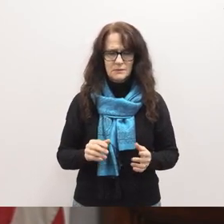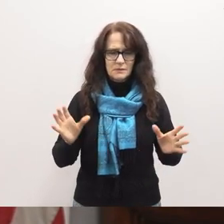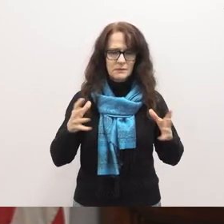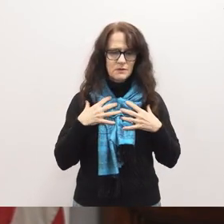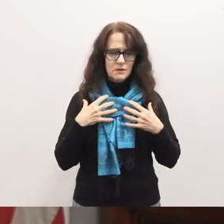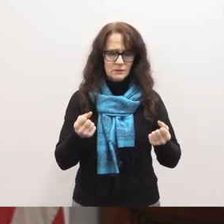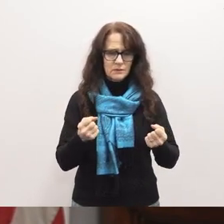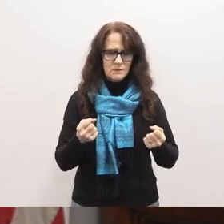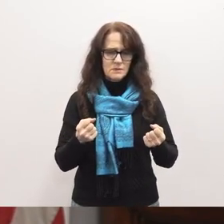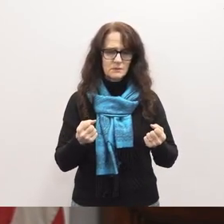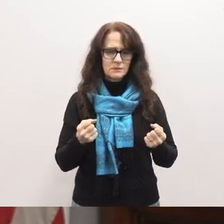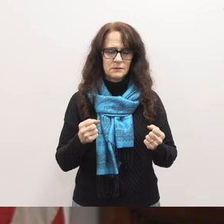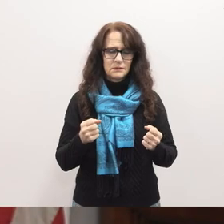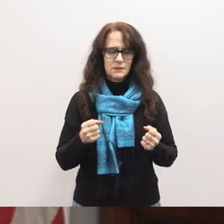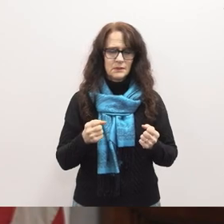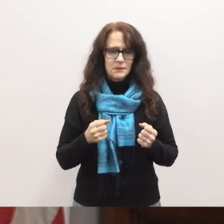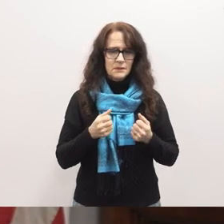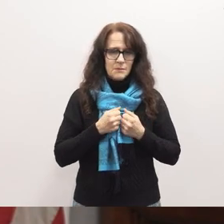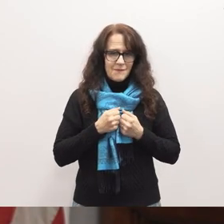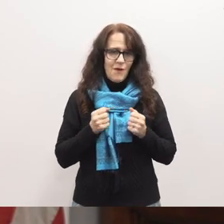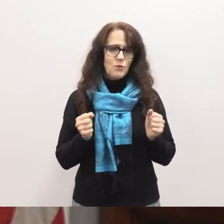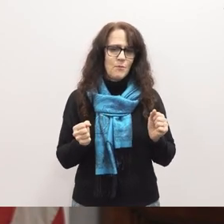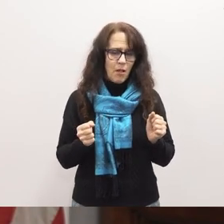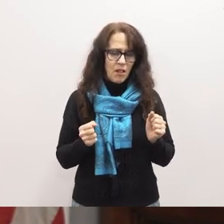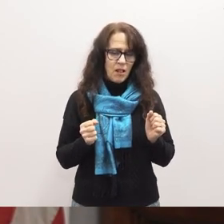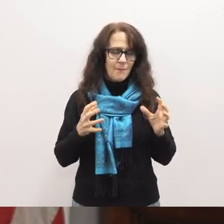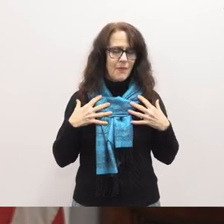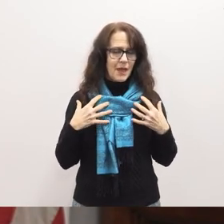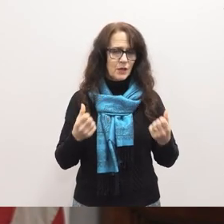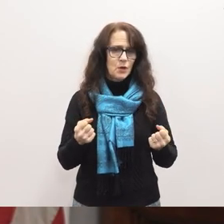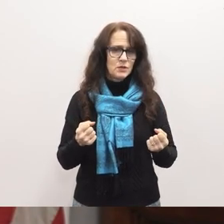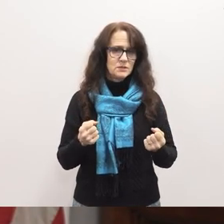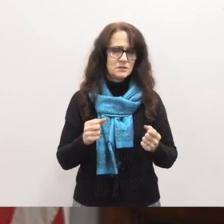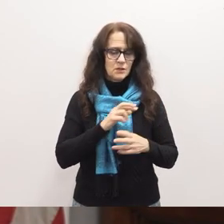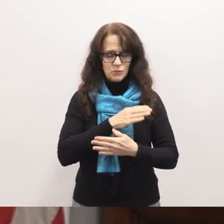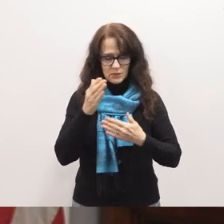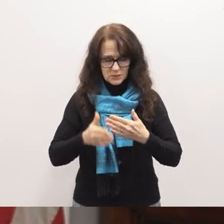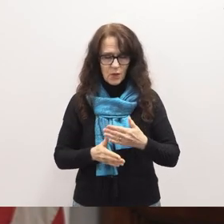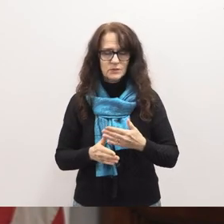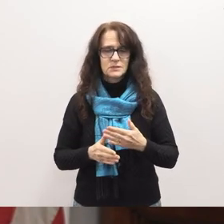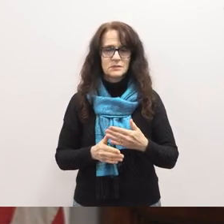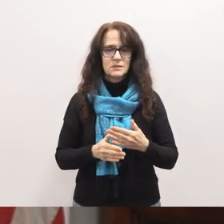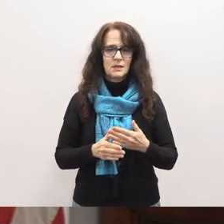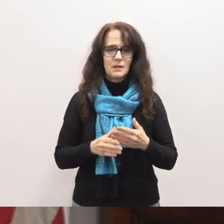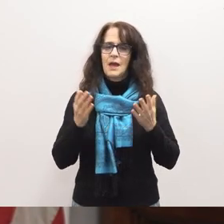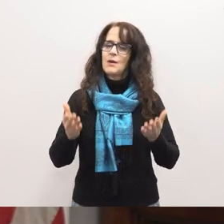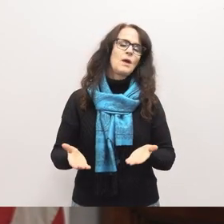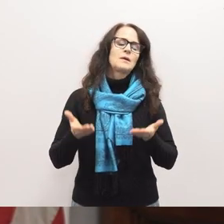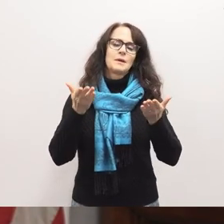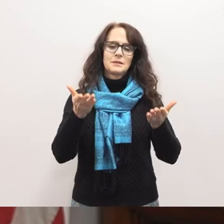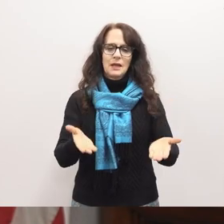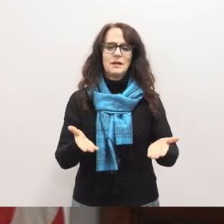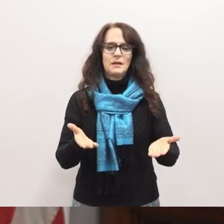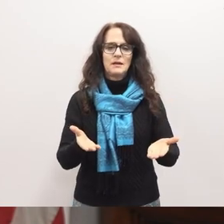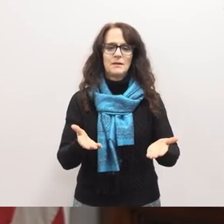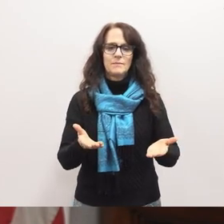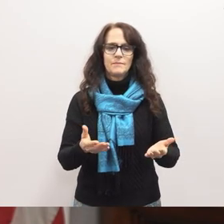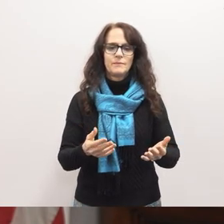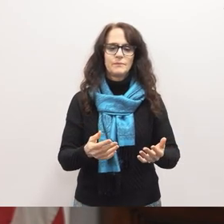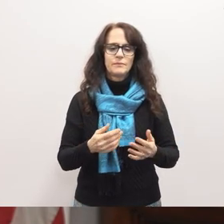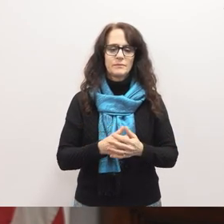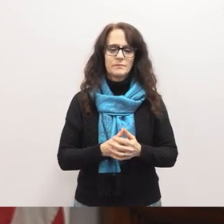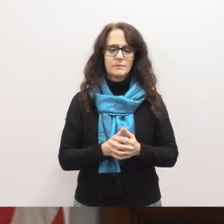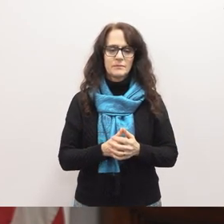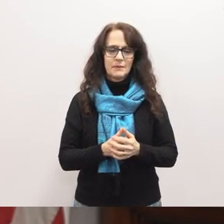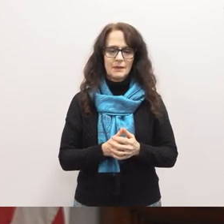vulnerable in those situations, but that courage results in recommendations that then our board takes